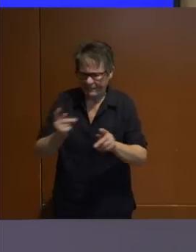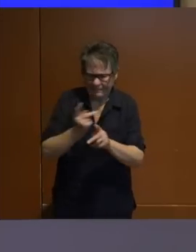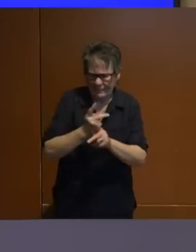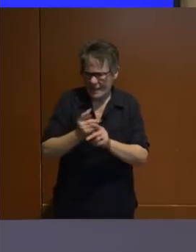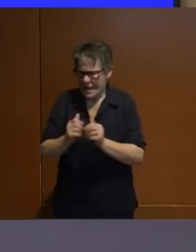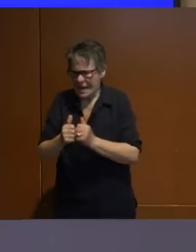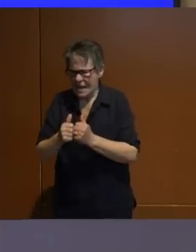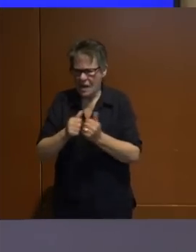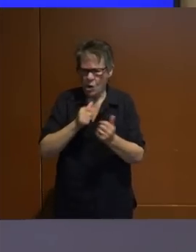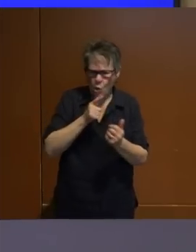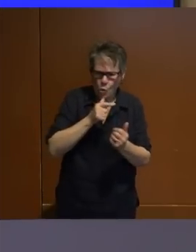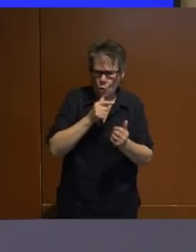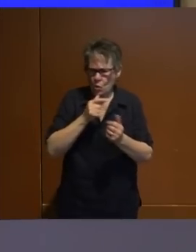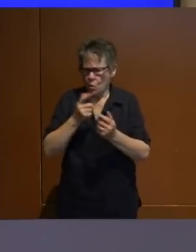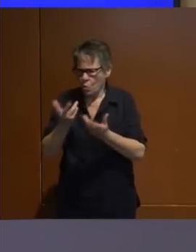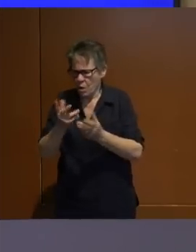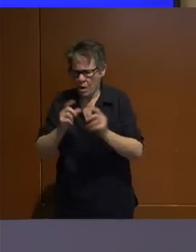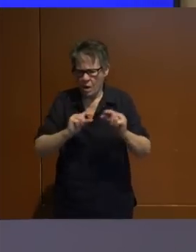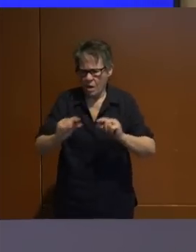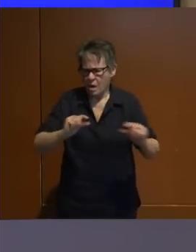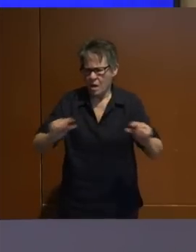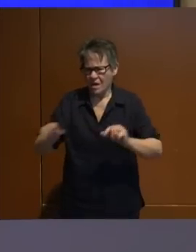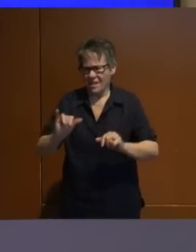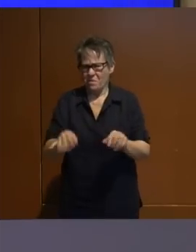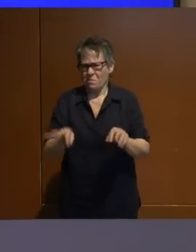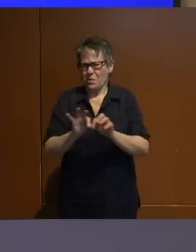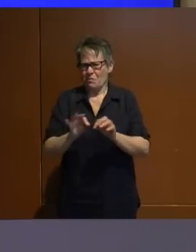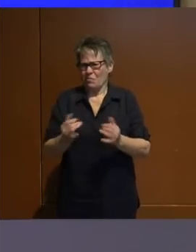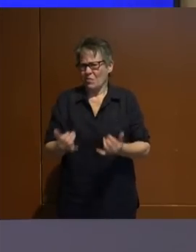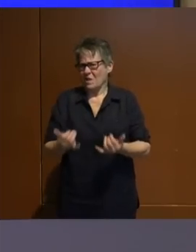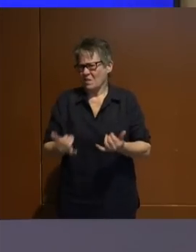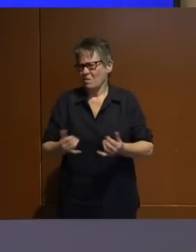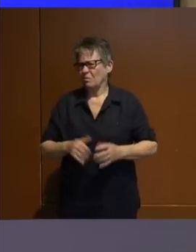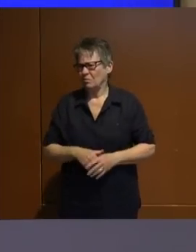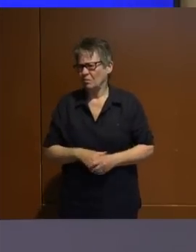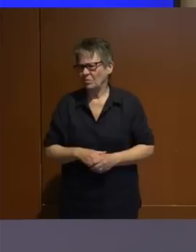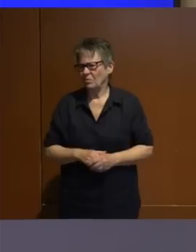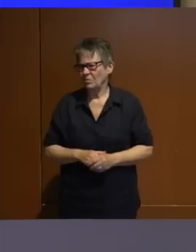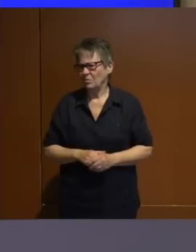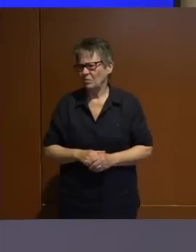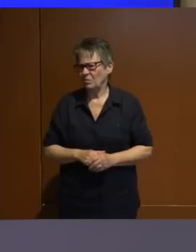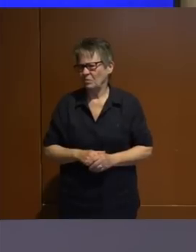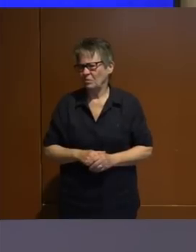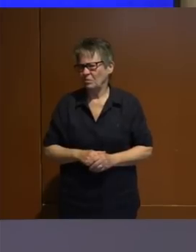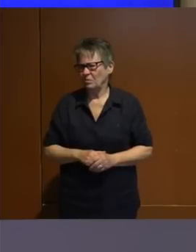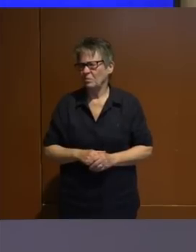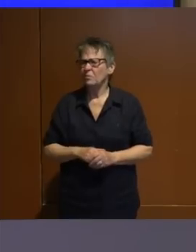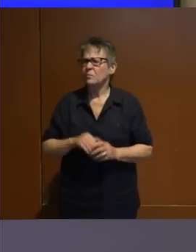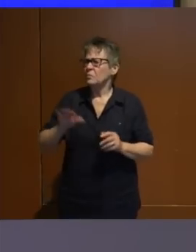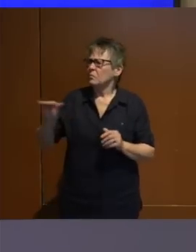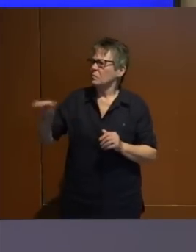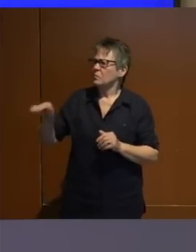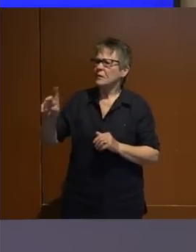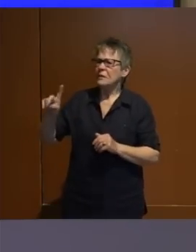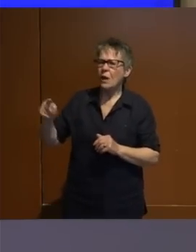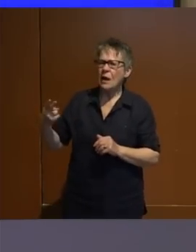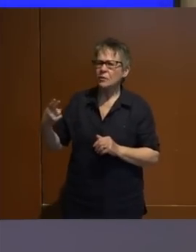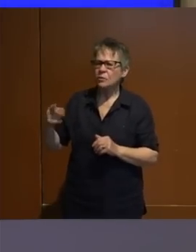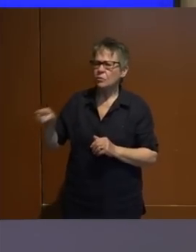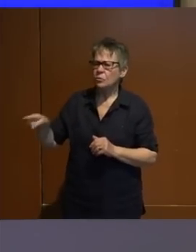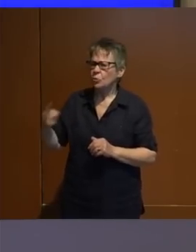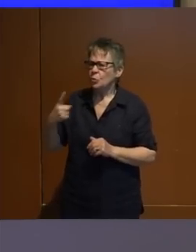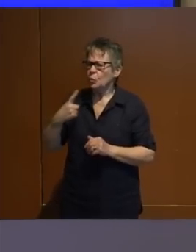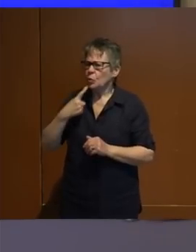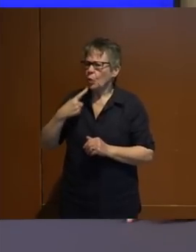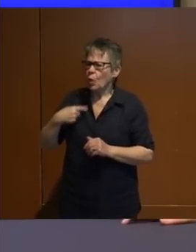important. Secondly, Judy, you mentioned back to health, 73 long-term care facilities have at least one positive. Just to remind everybody